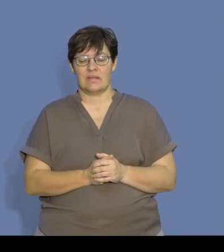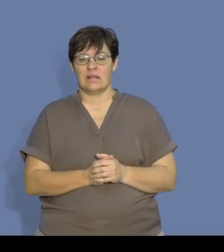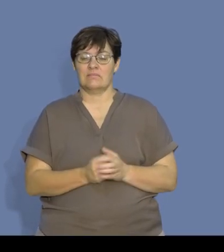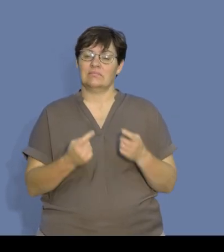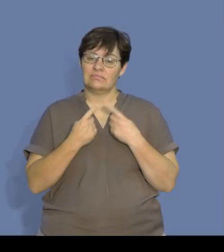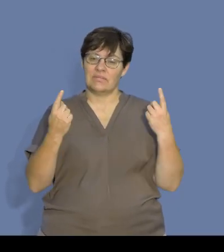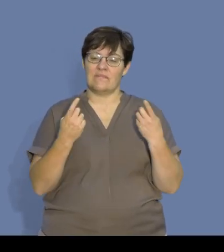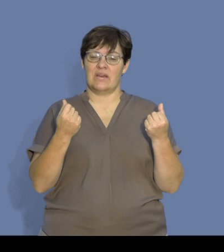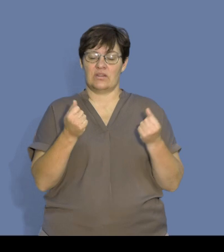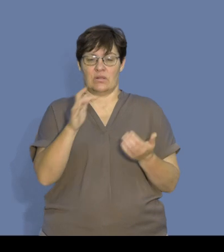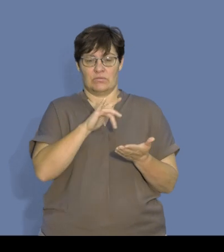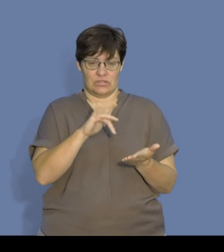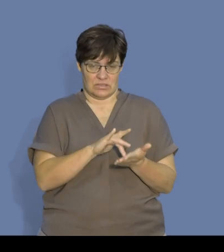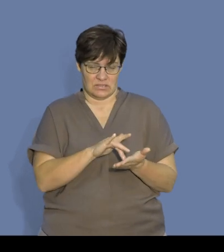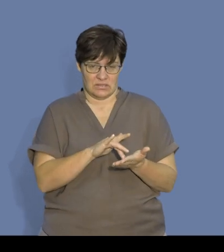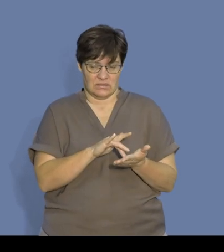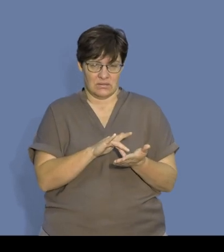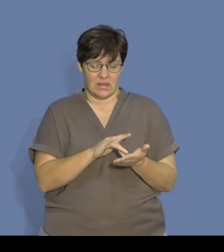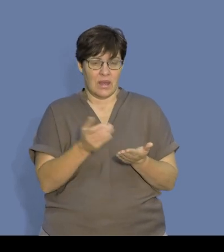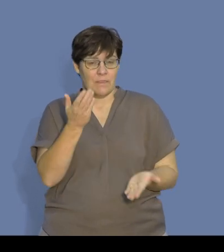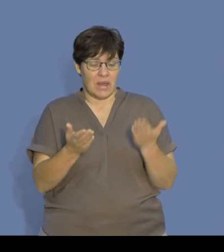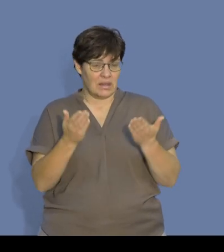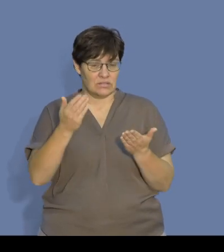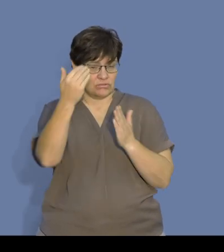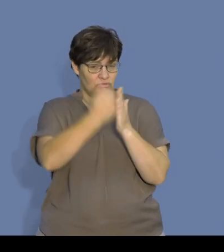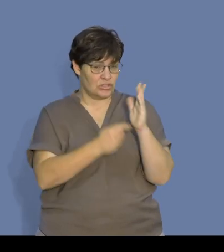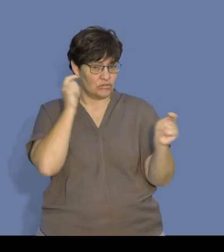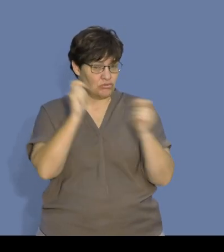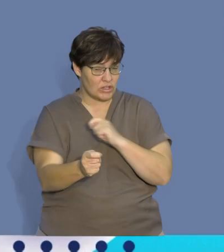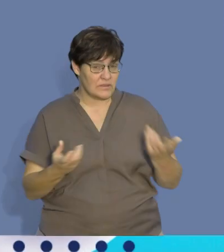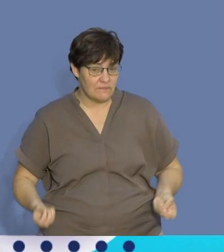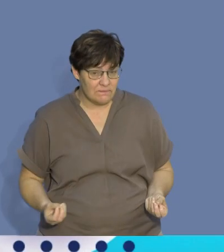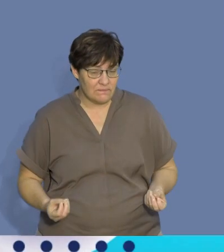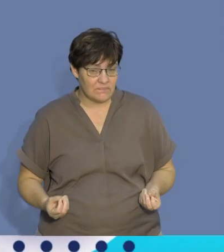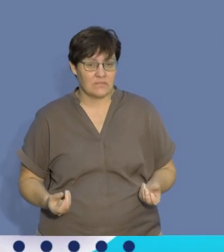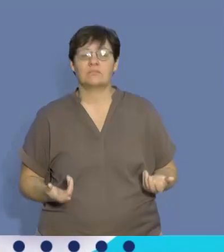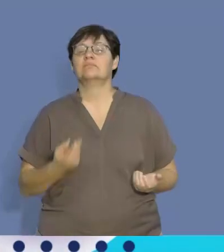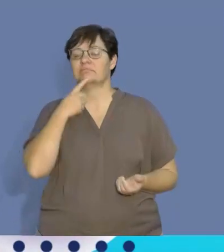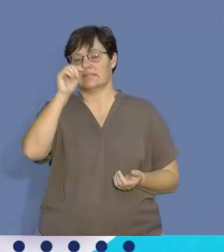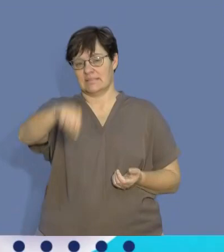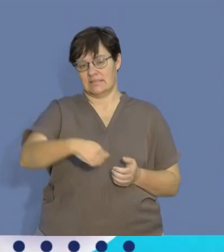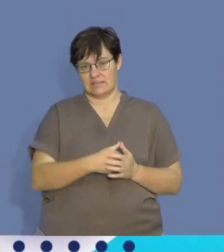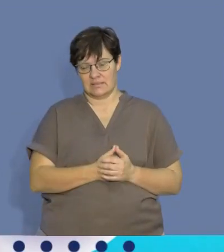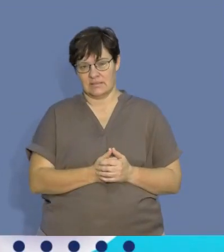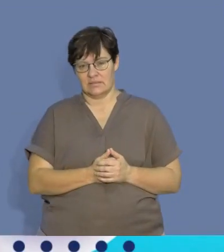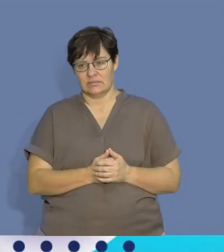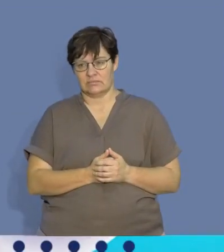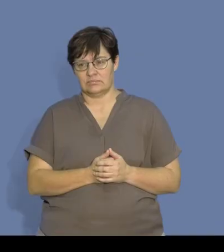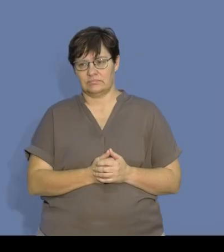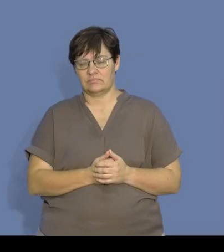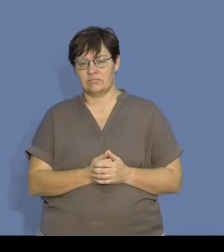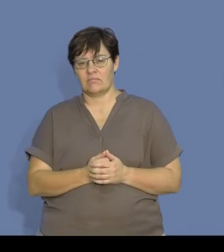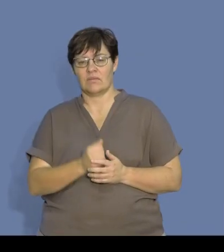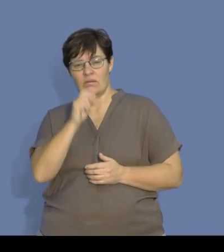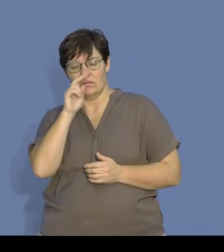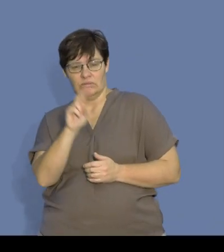Statement of financial position. Does the balance sheet change? And the answer to that question is yes.